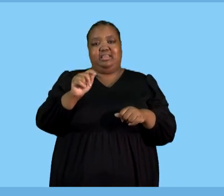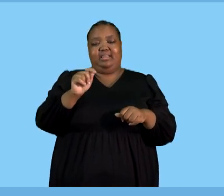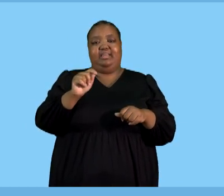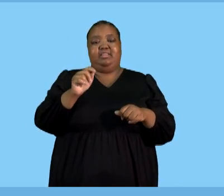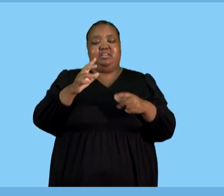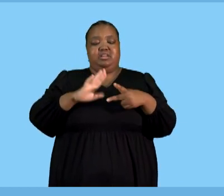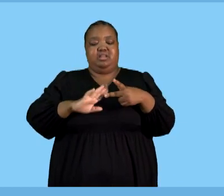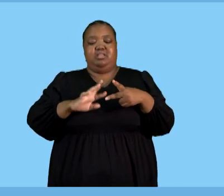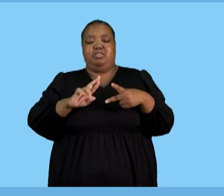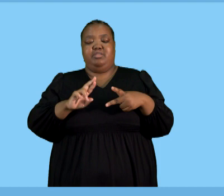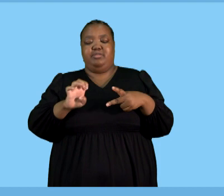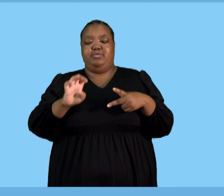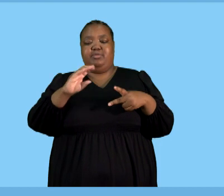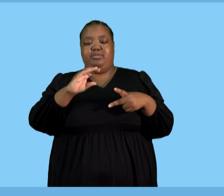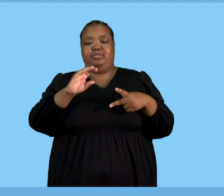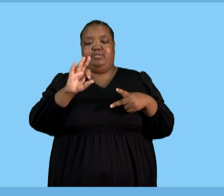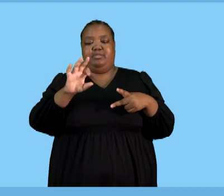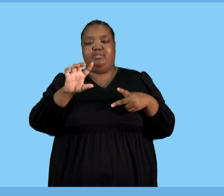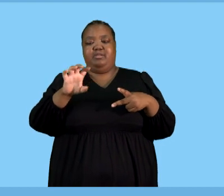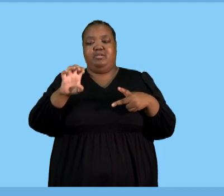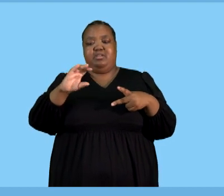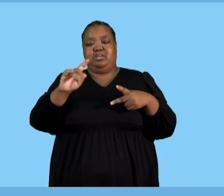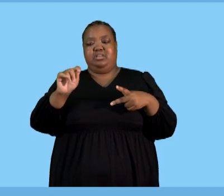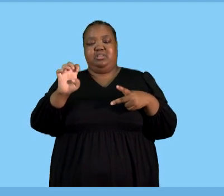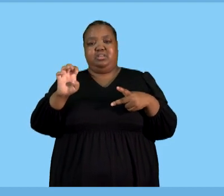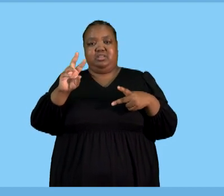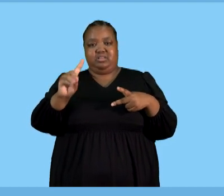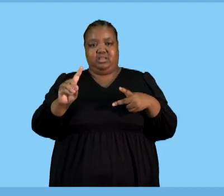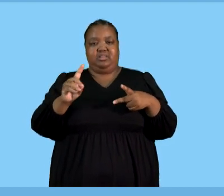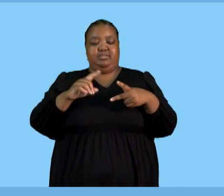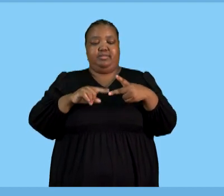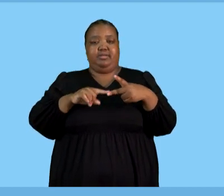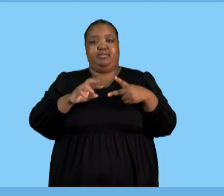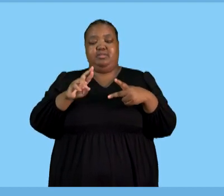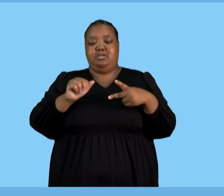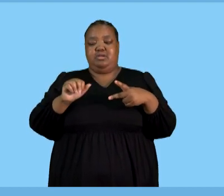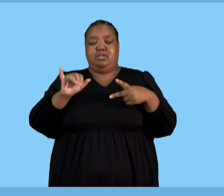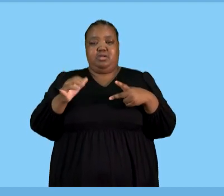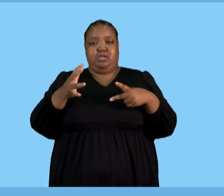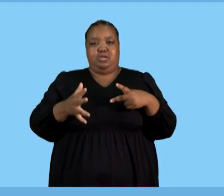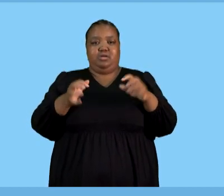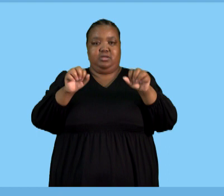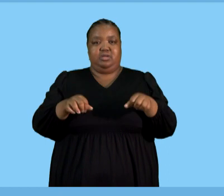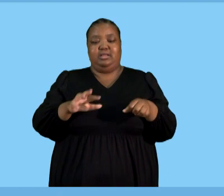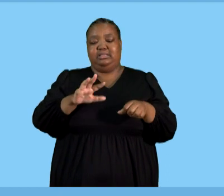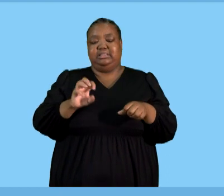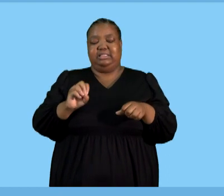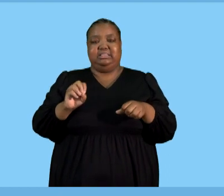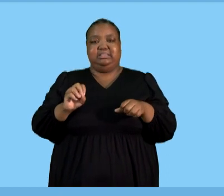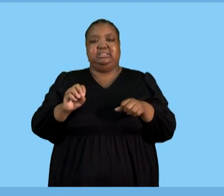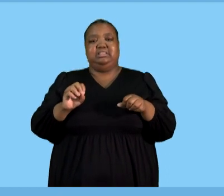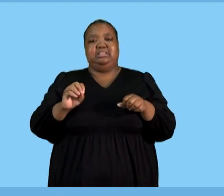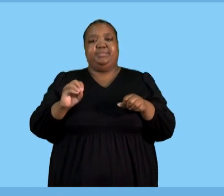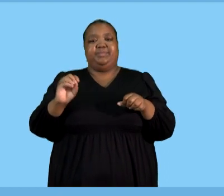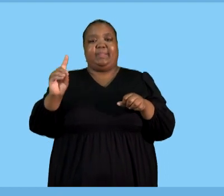ray. Then the line drawn perpendicular to the surface, meaning that there's a 90 degrees angle there. So the line